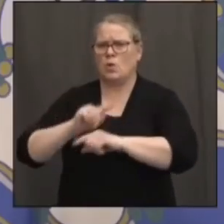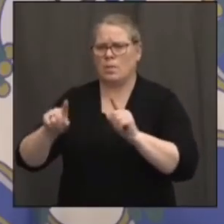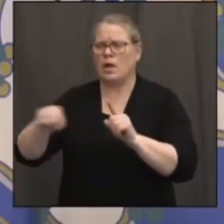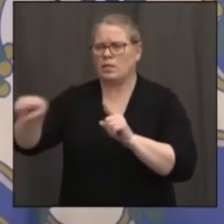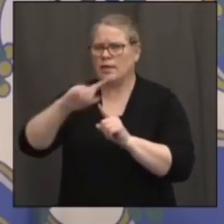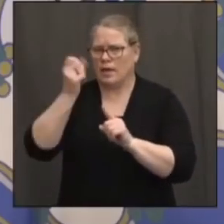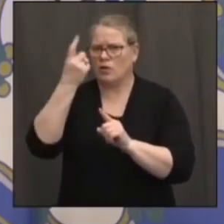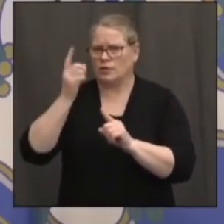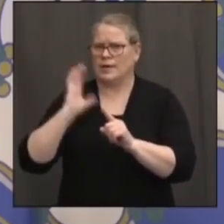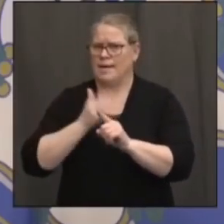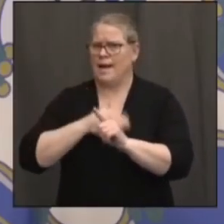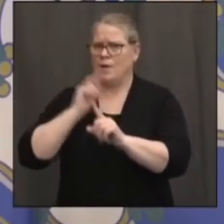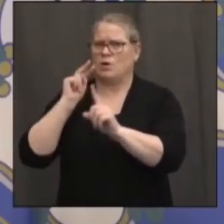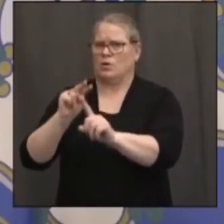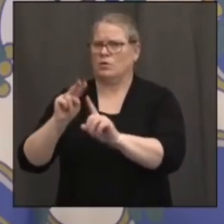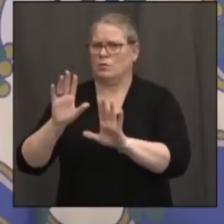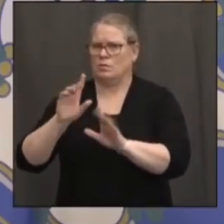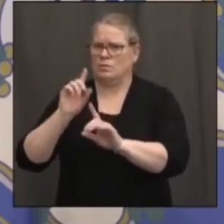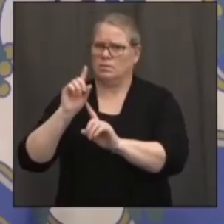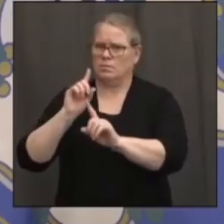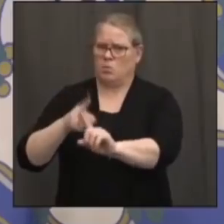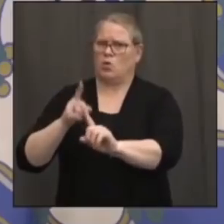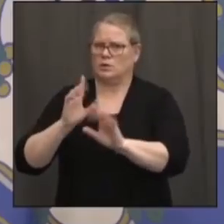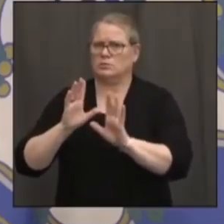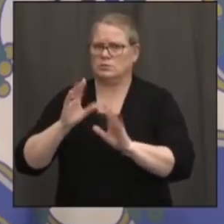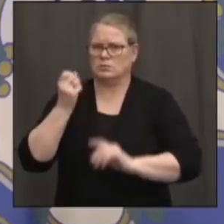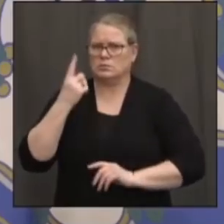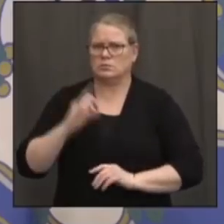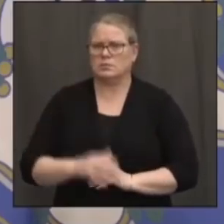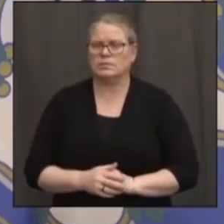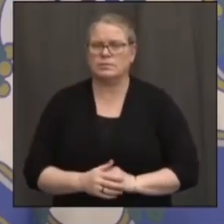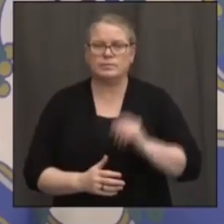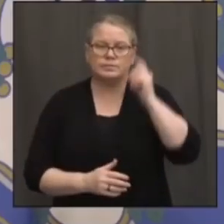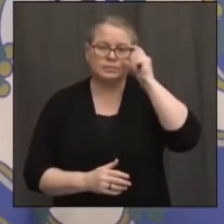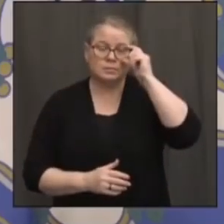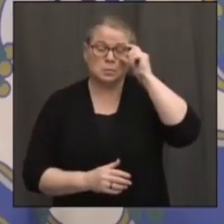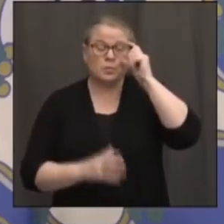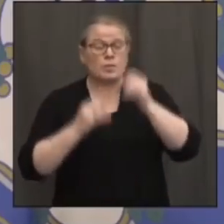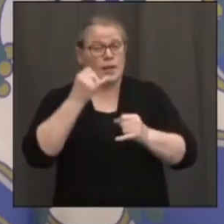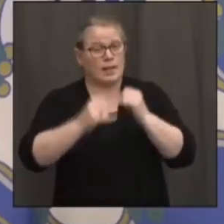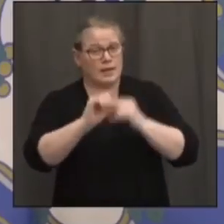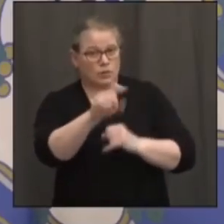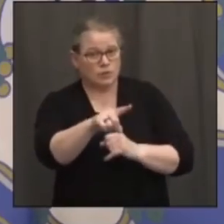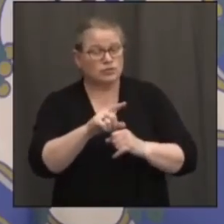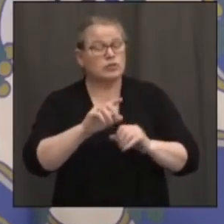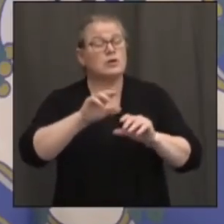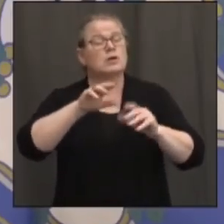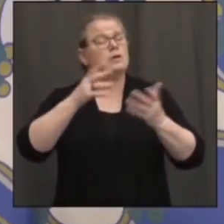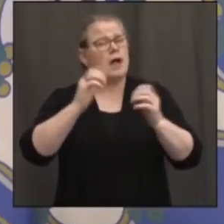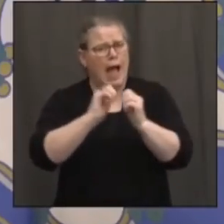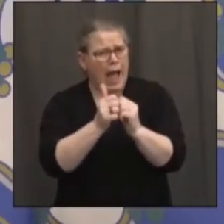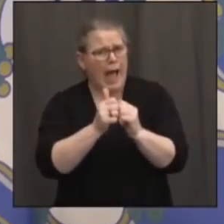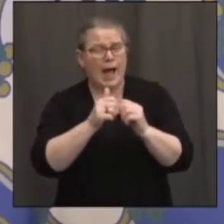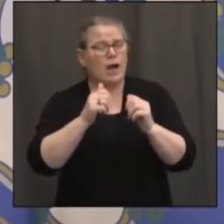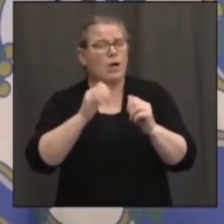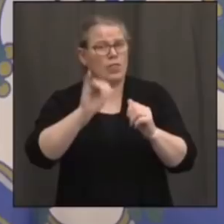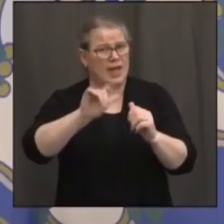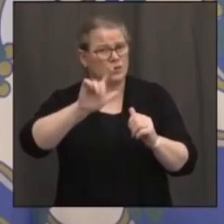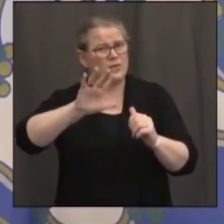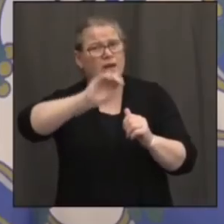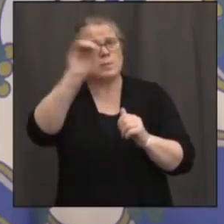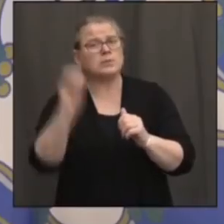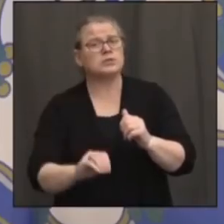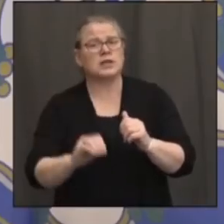issue. And then just lastly, do you have guidance for how providers can achieve that 25% administration